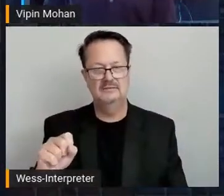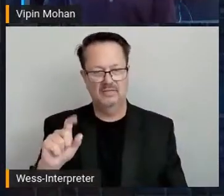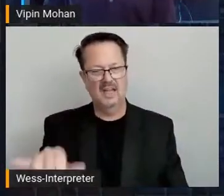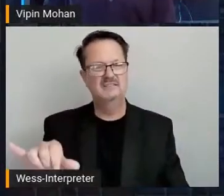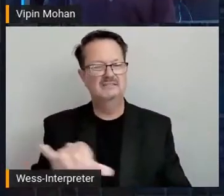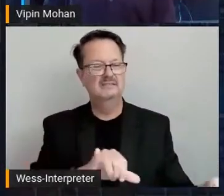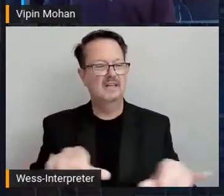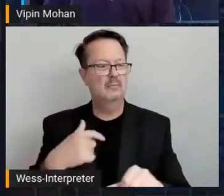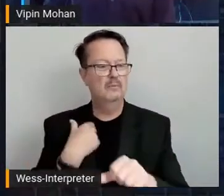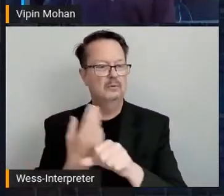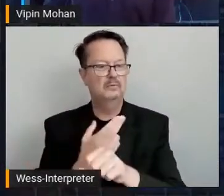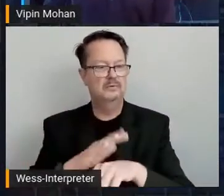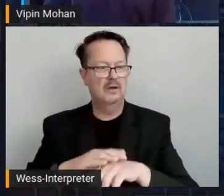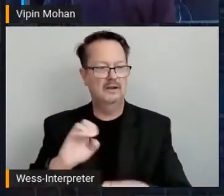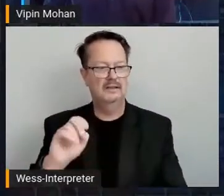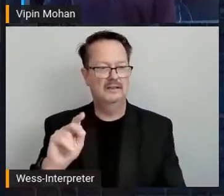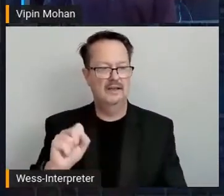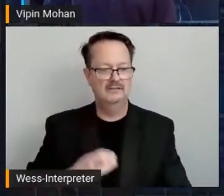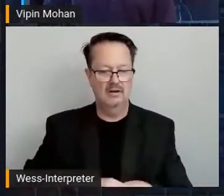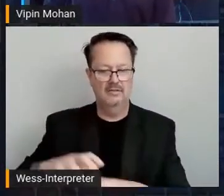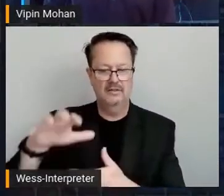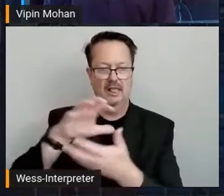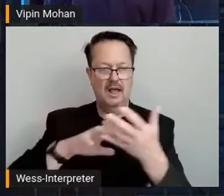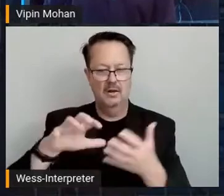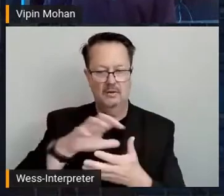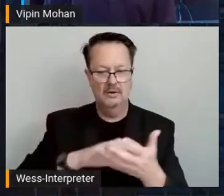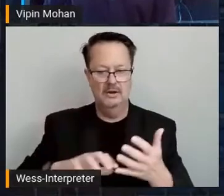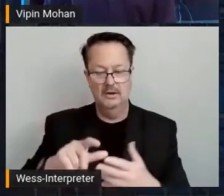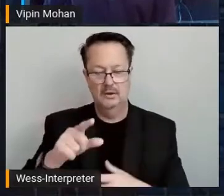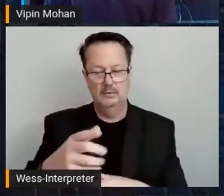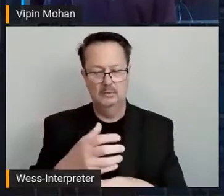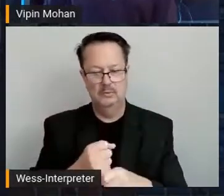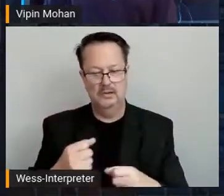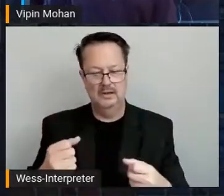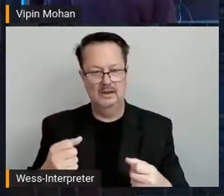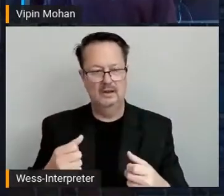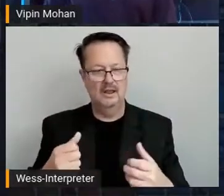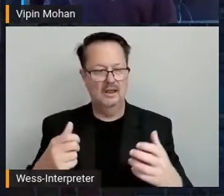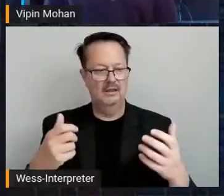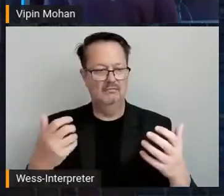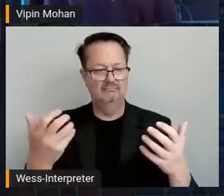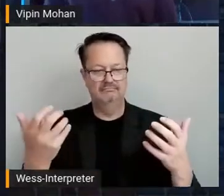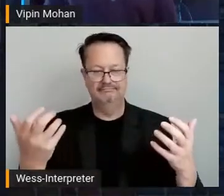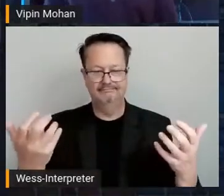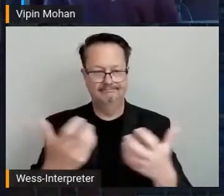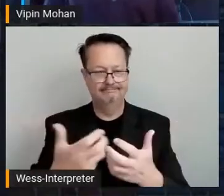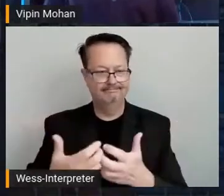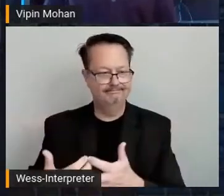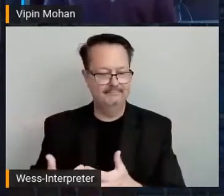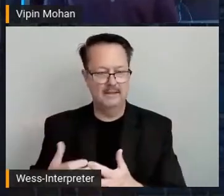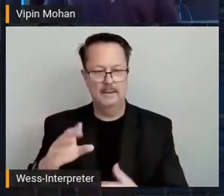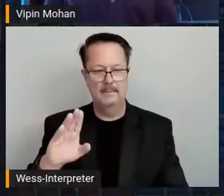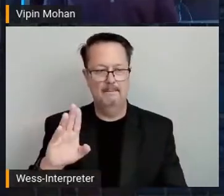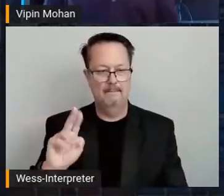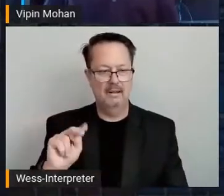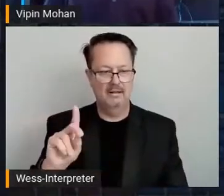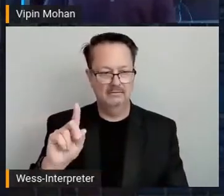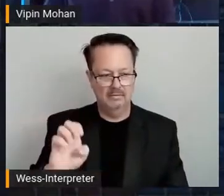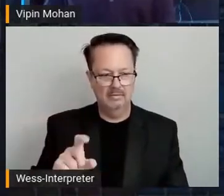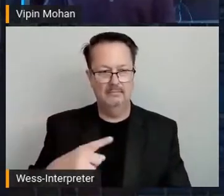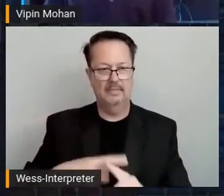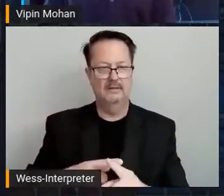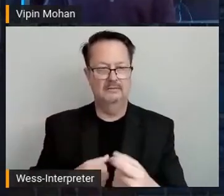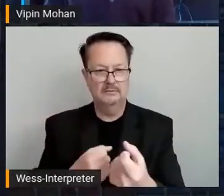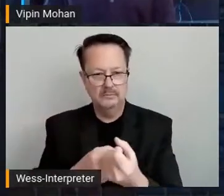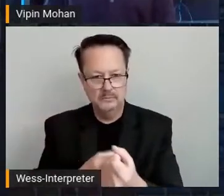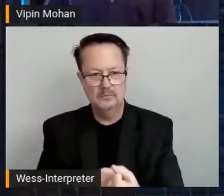on EKS on the cloud. You get a bundled components as well as support for the control plane components and the